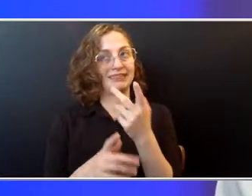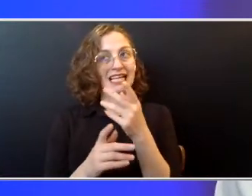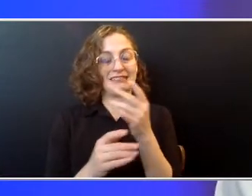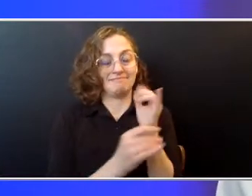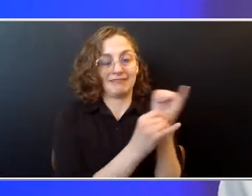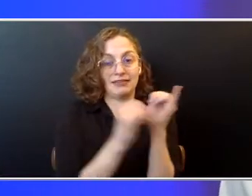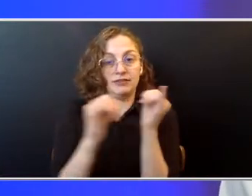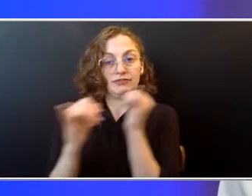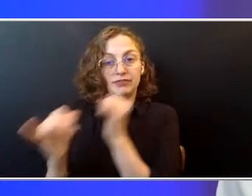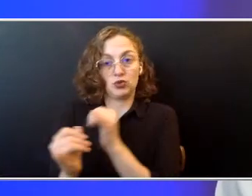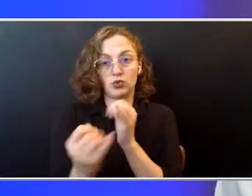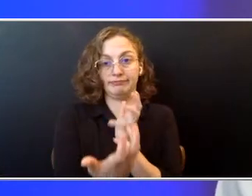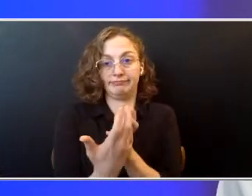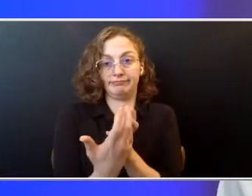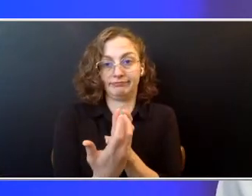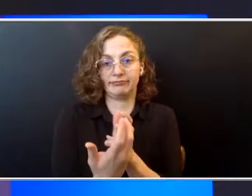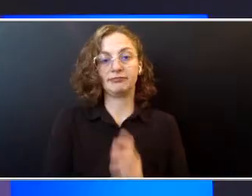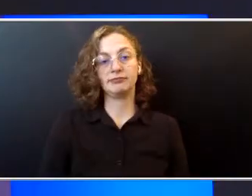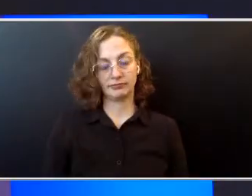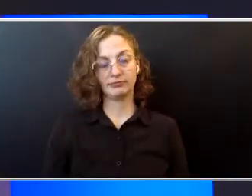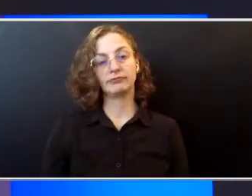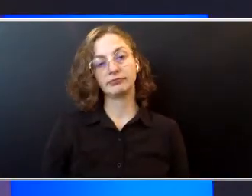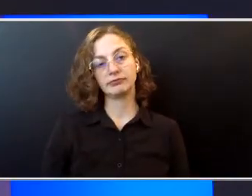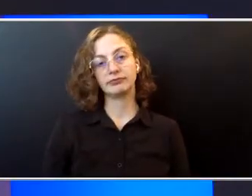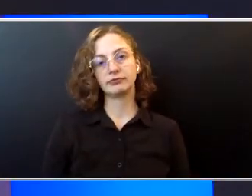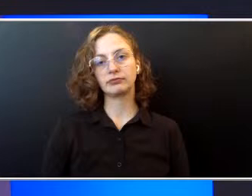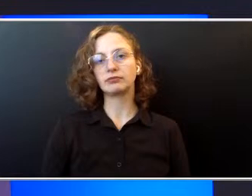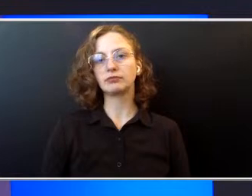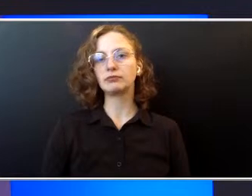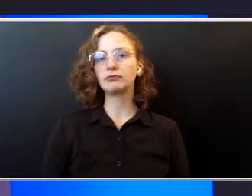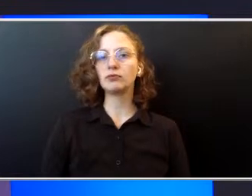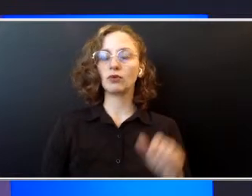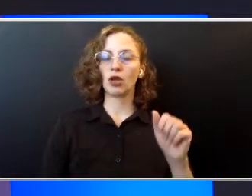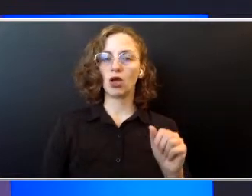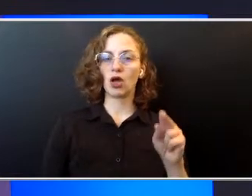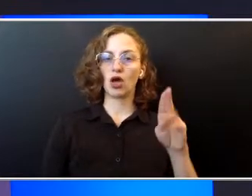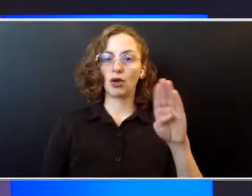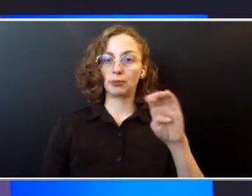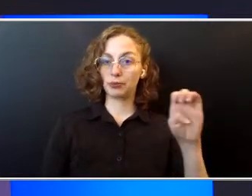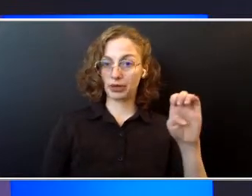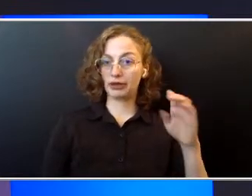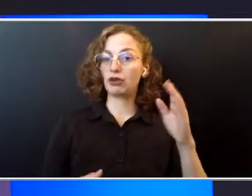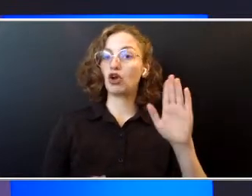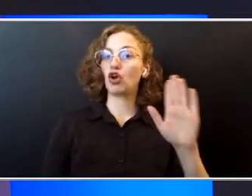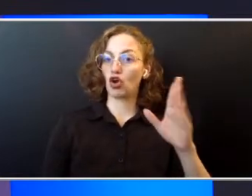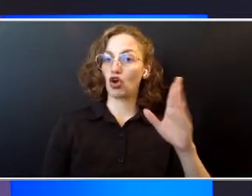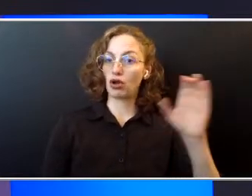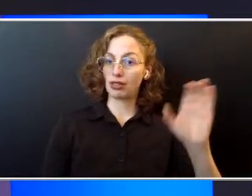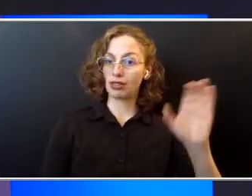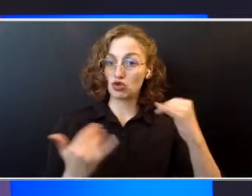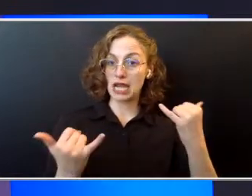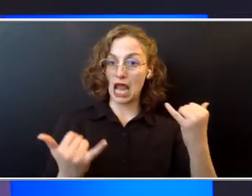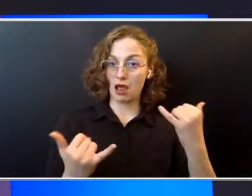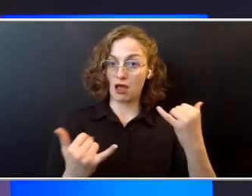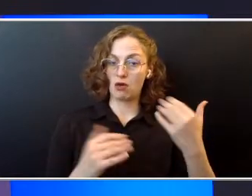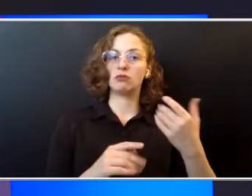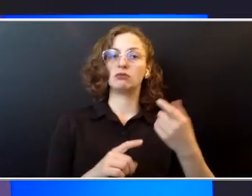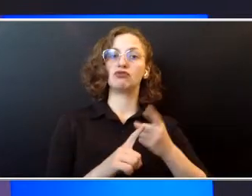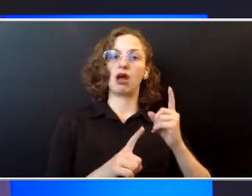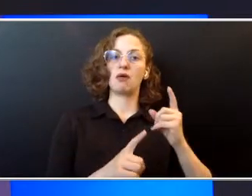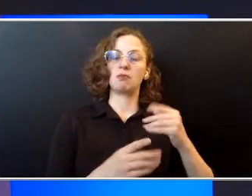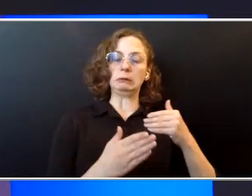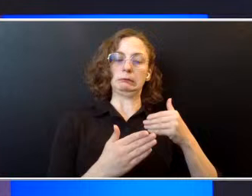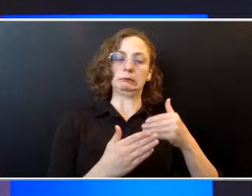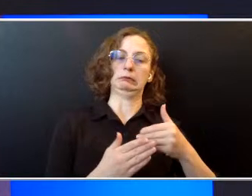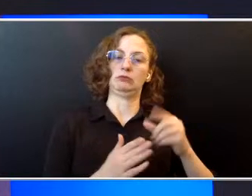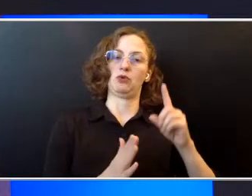should be based on your risk profile. So what's Aubrey's cholesterol at now? It was at nearly 1,000. Yes, and now with treatment, we